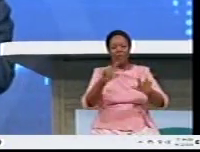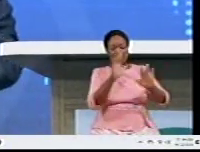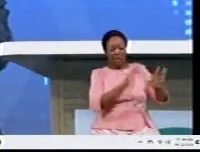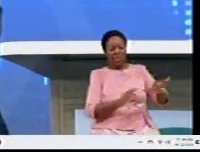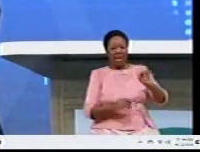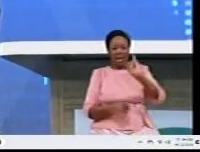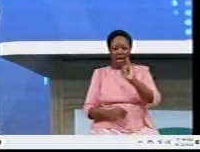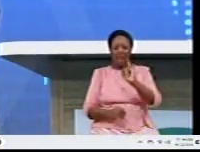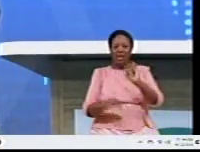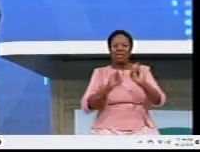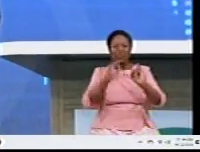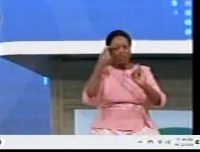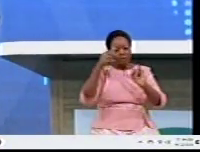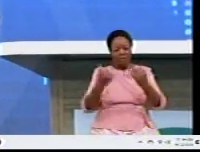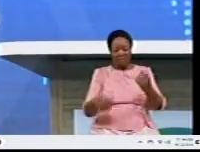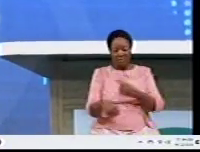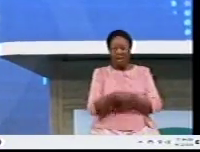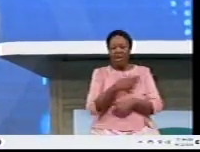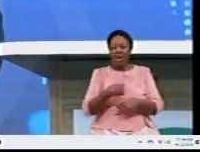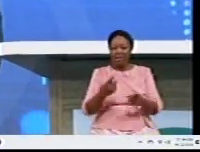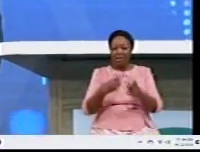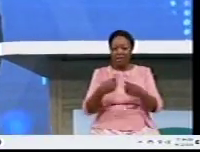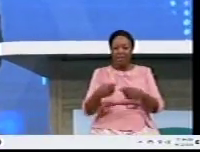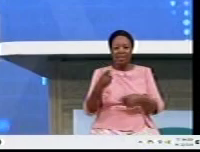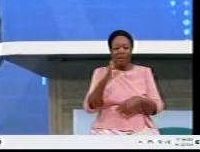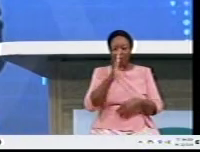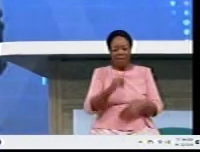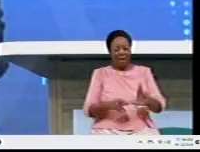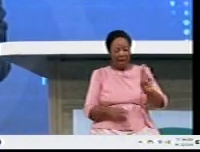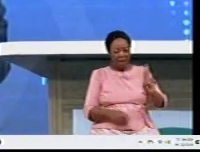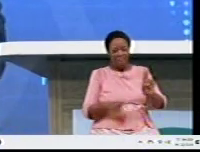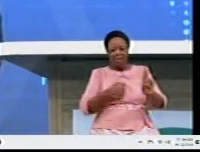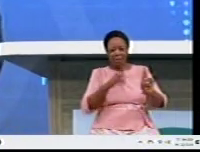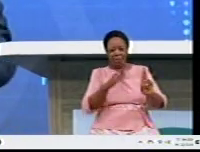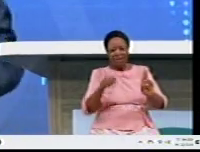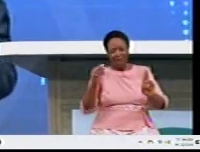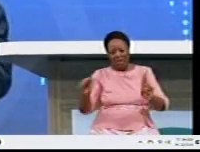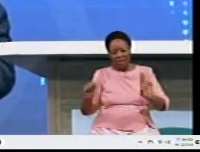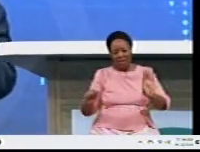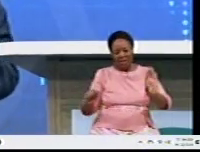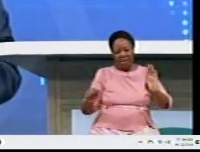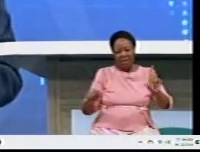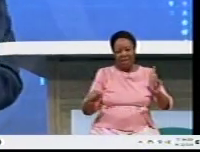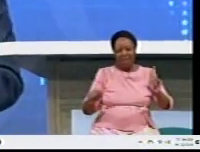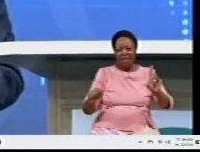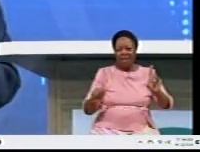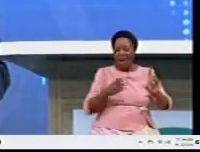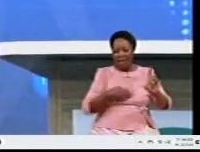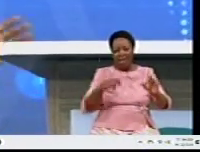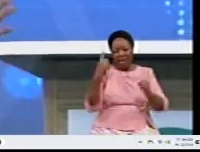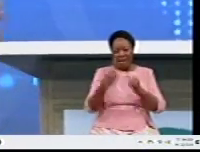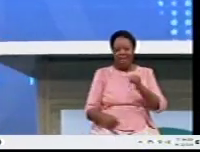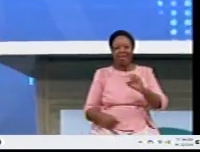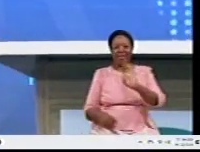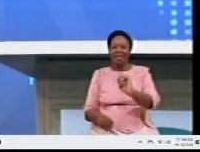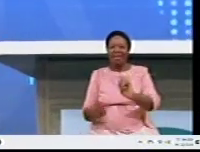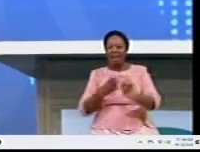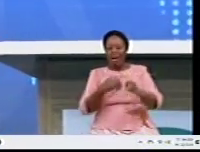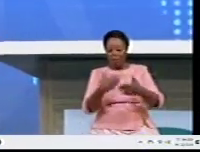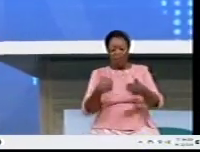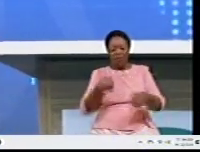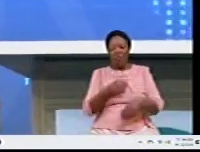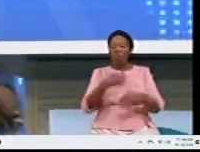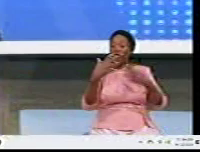for today. Then there'll be R, there'll be A, C, L, and E. And before we